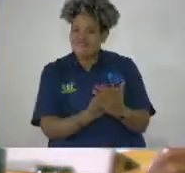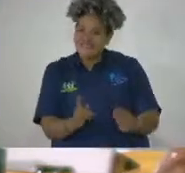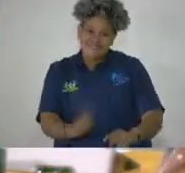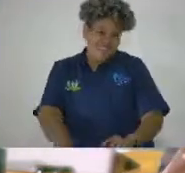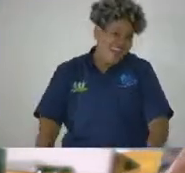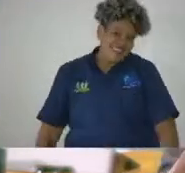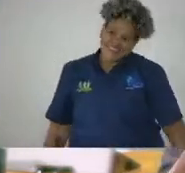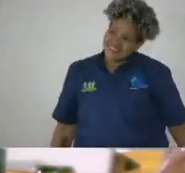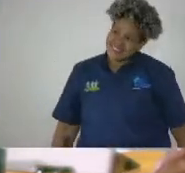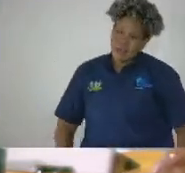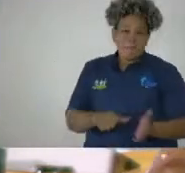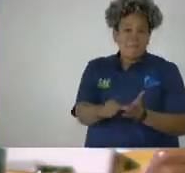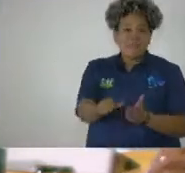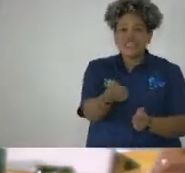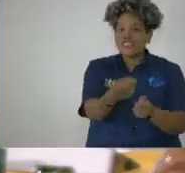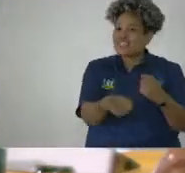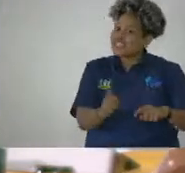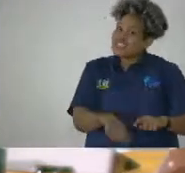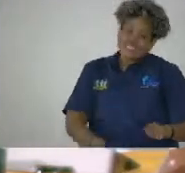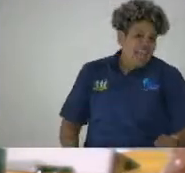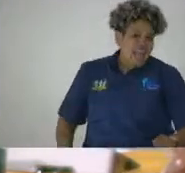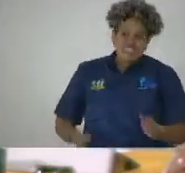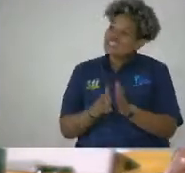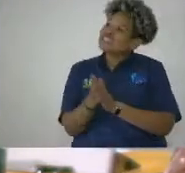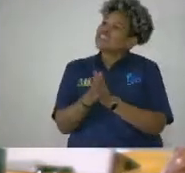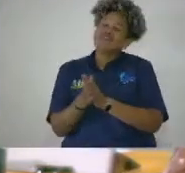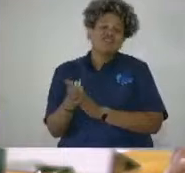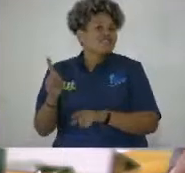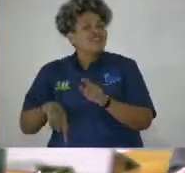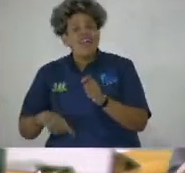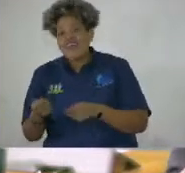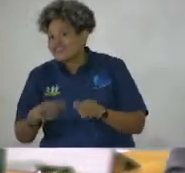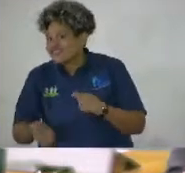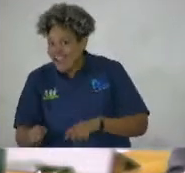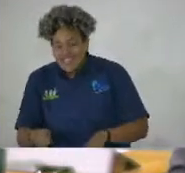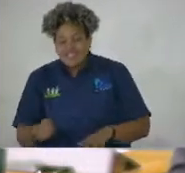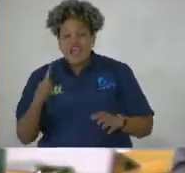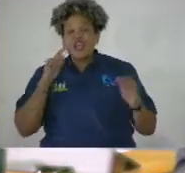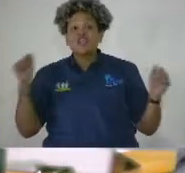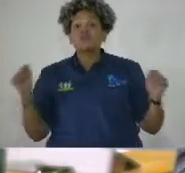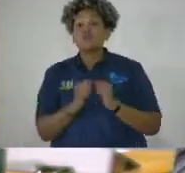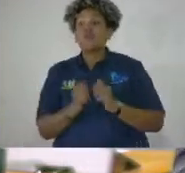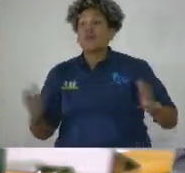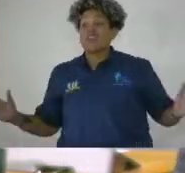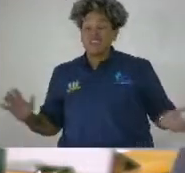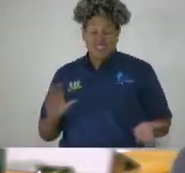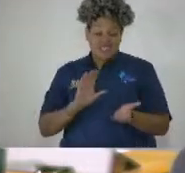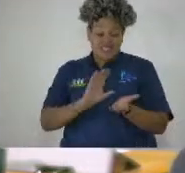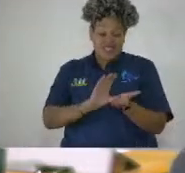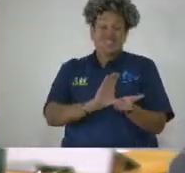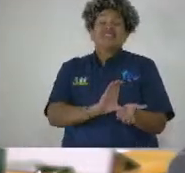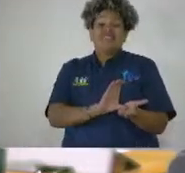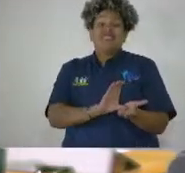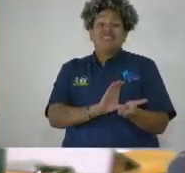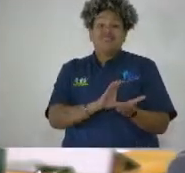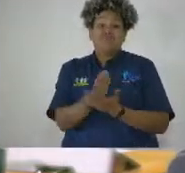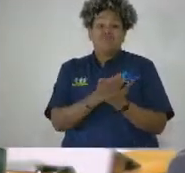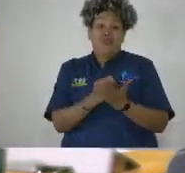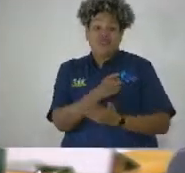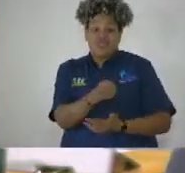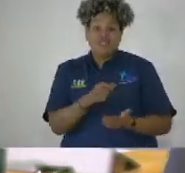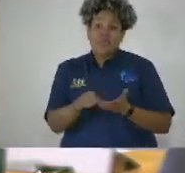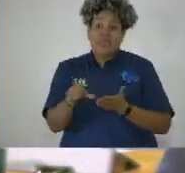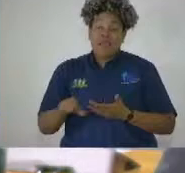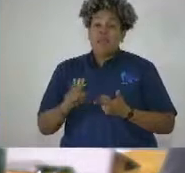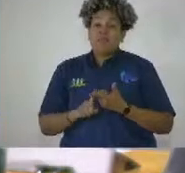wages. You're not going to be able to move your interest. And together, they account for a very large share of expenditure.